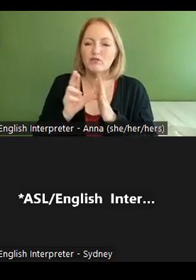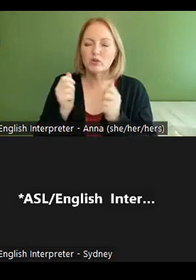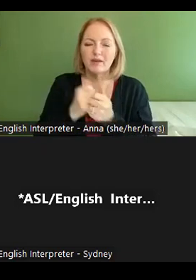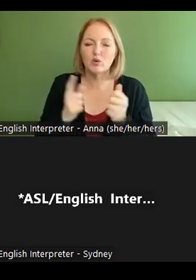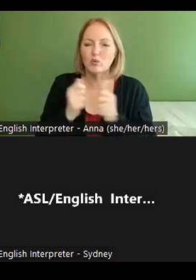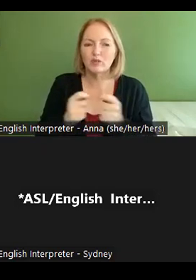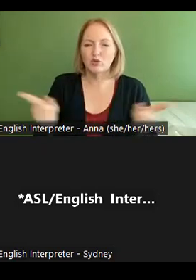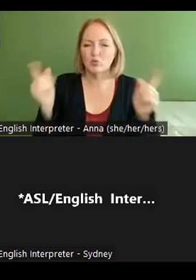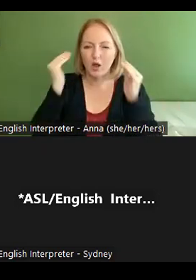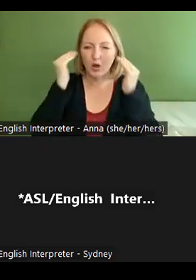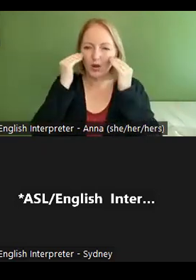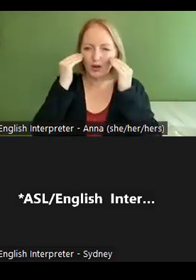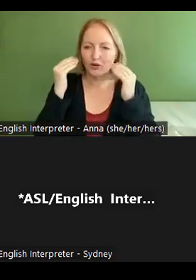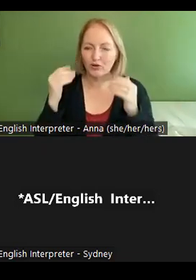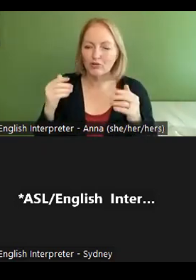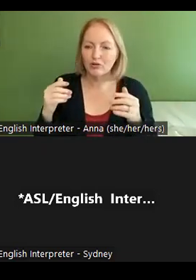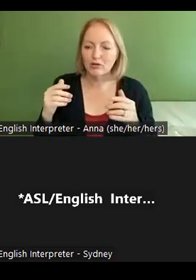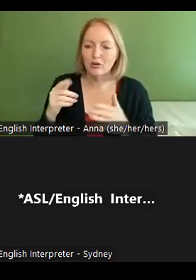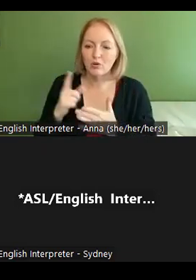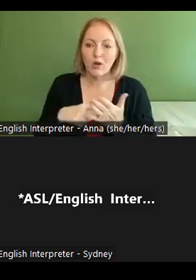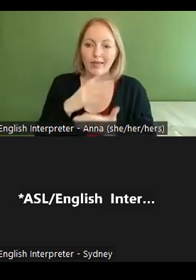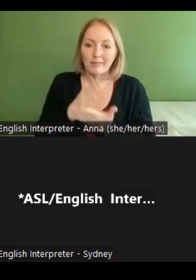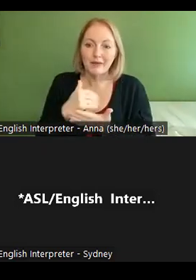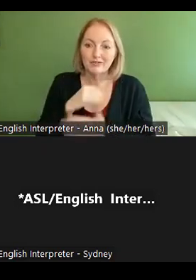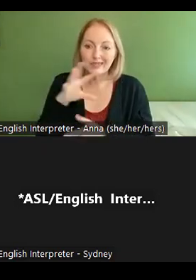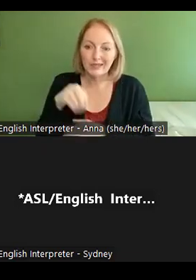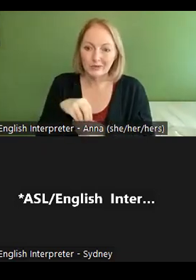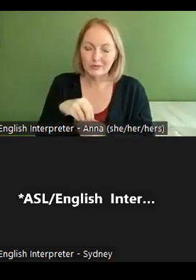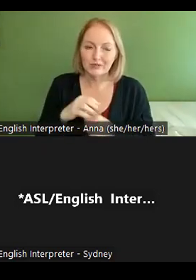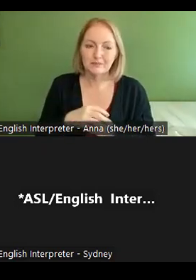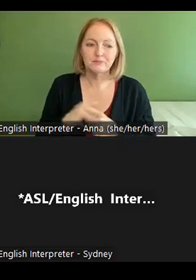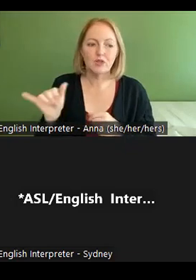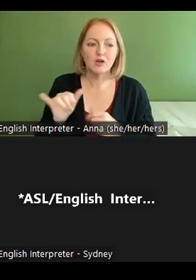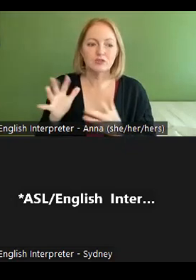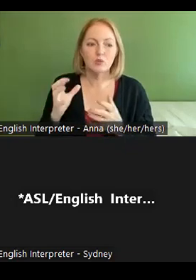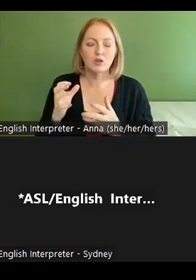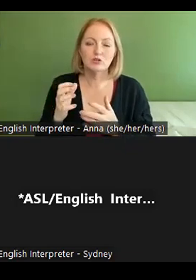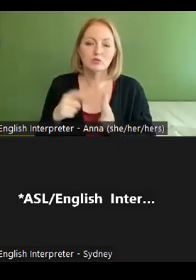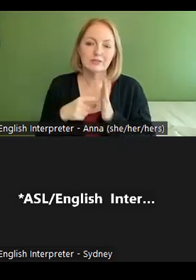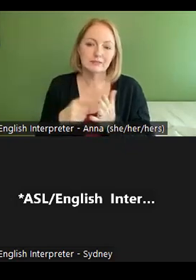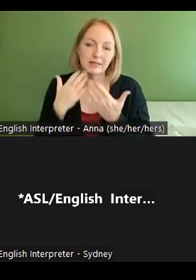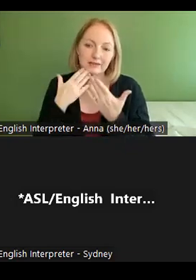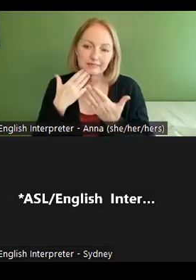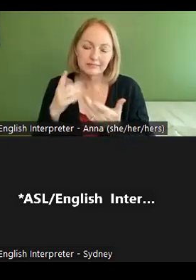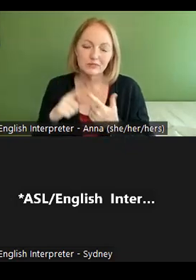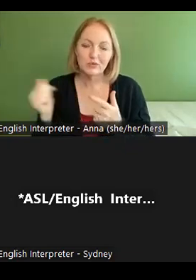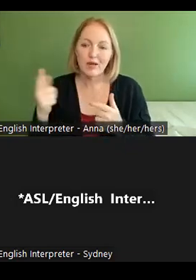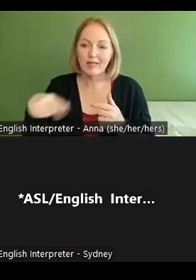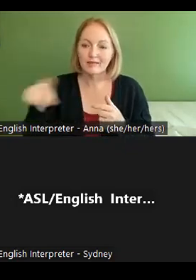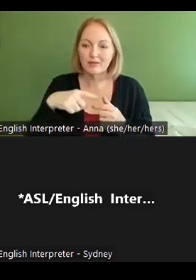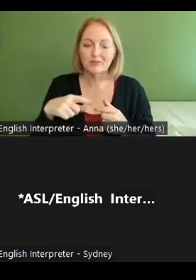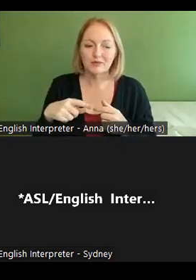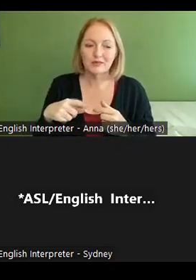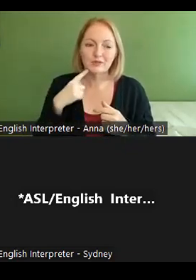you're aware of what the budget includes. We also want to express gratitude to all of you as